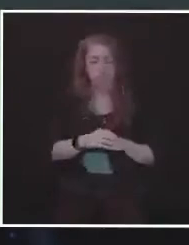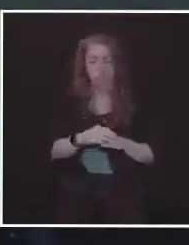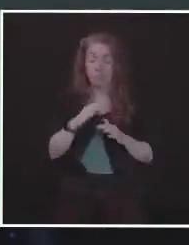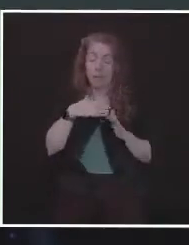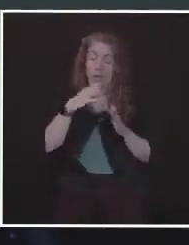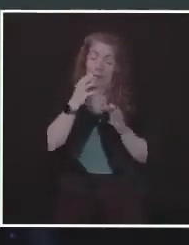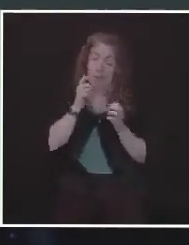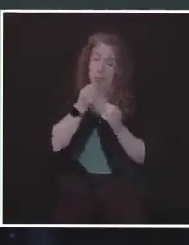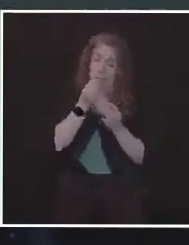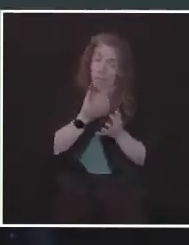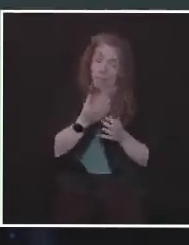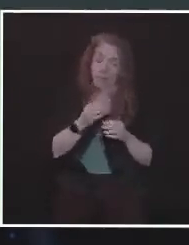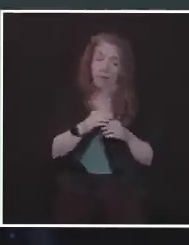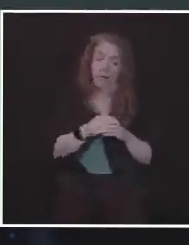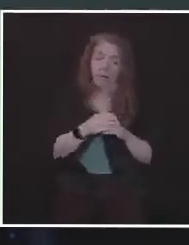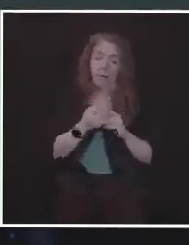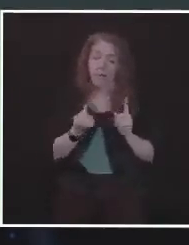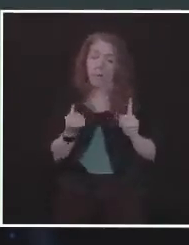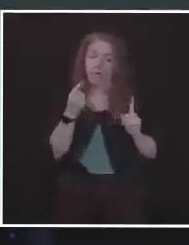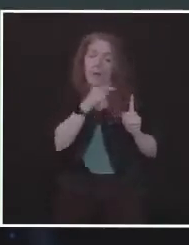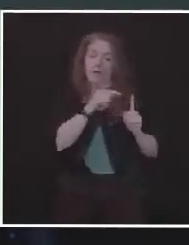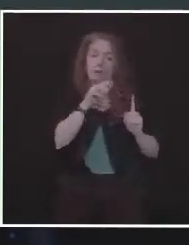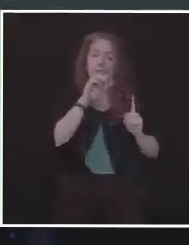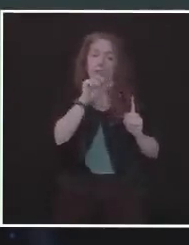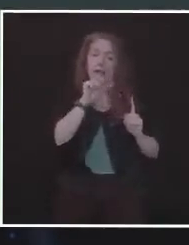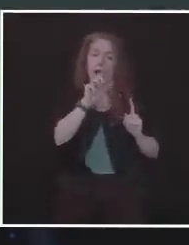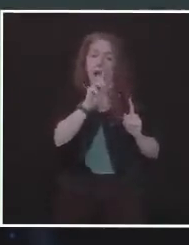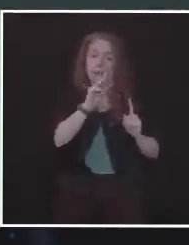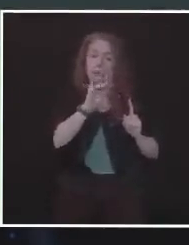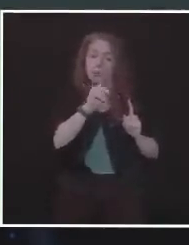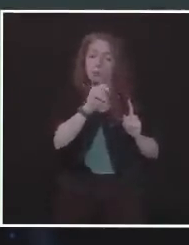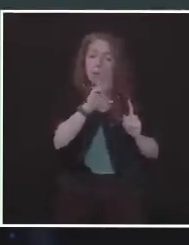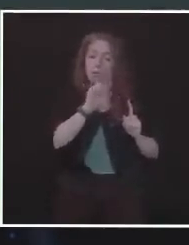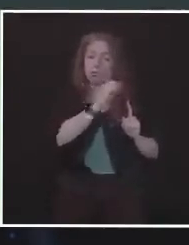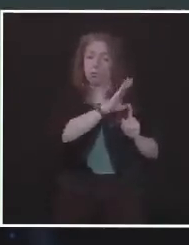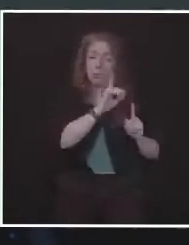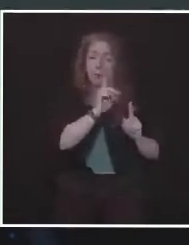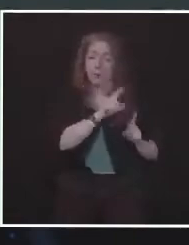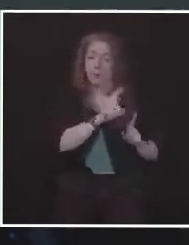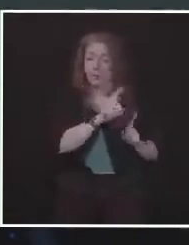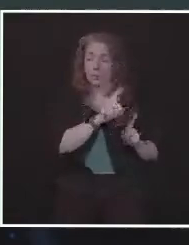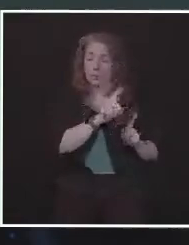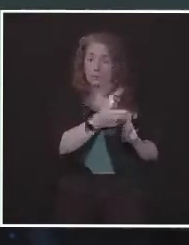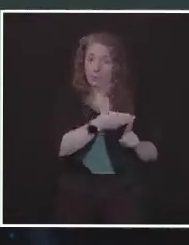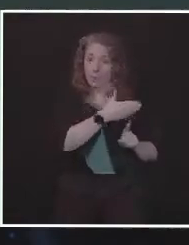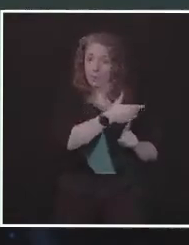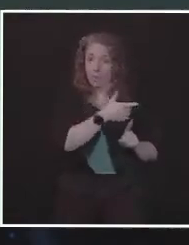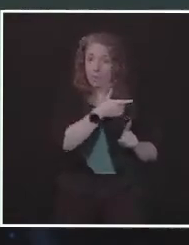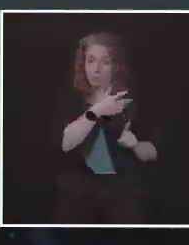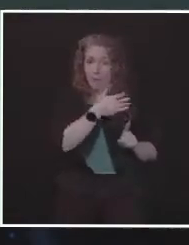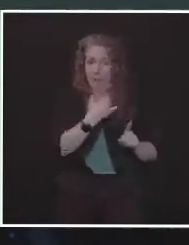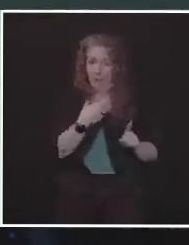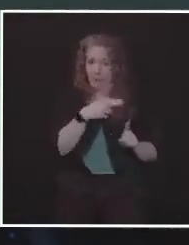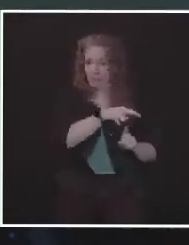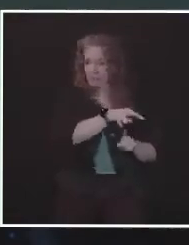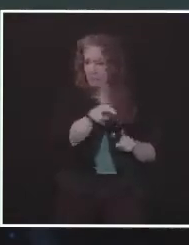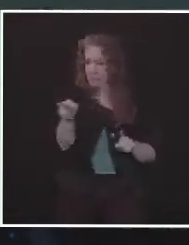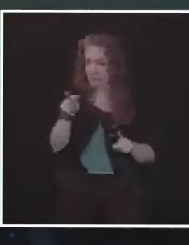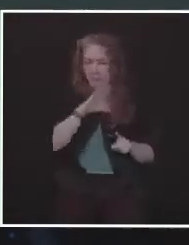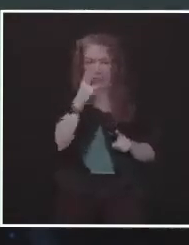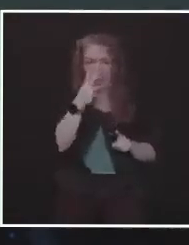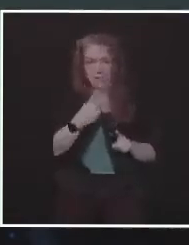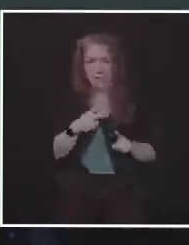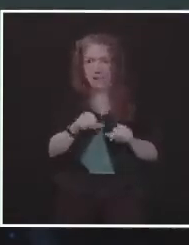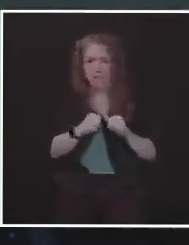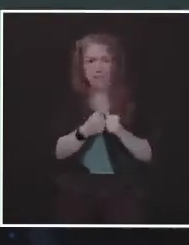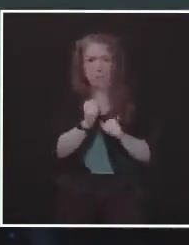administrator's earlier answer, I have never seen our agency working together so well, so integrated between all our mission